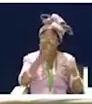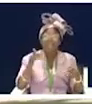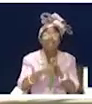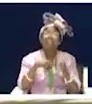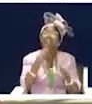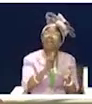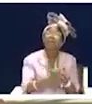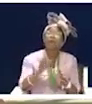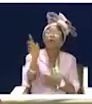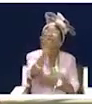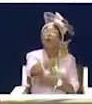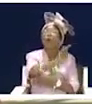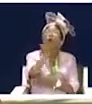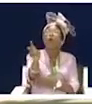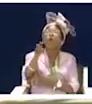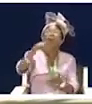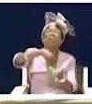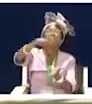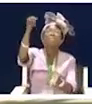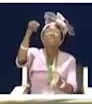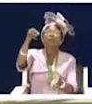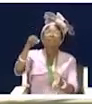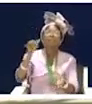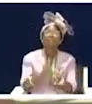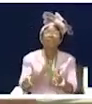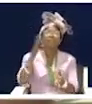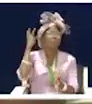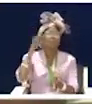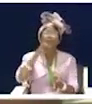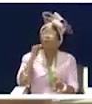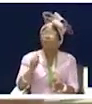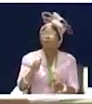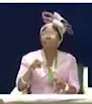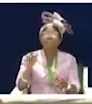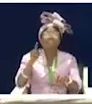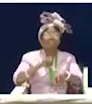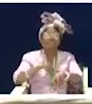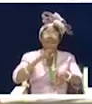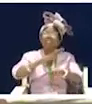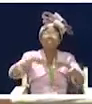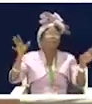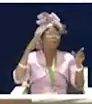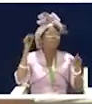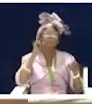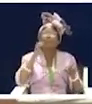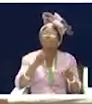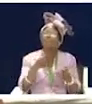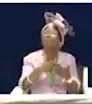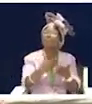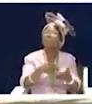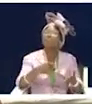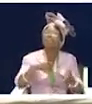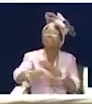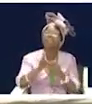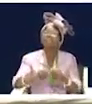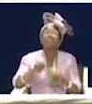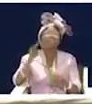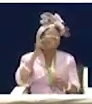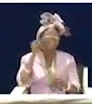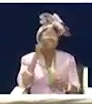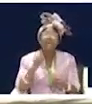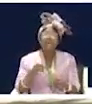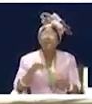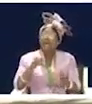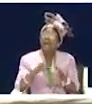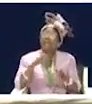100 million. That was during the cash policy. I said we cannot afford it. We cannot afford it. I said it is